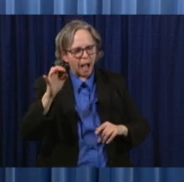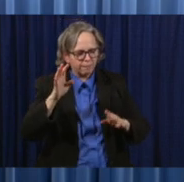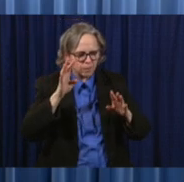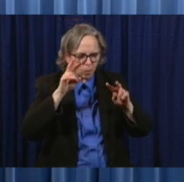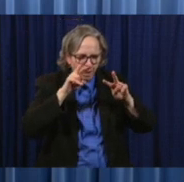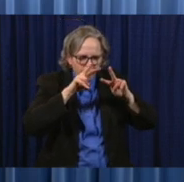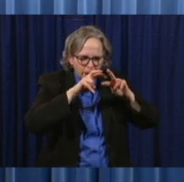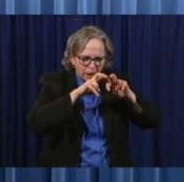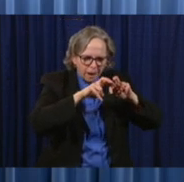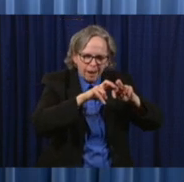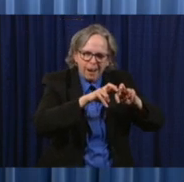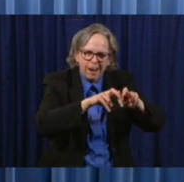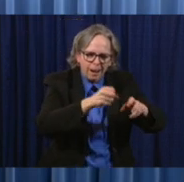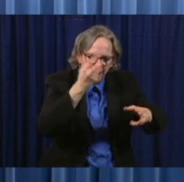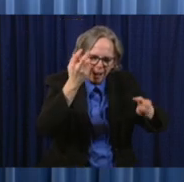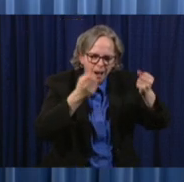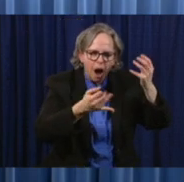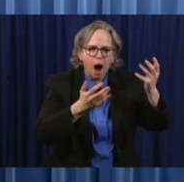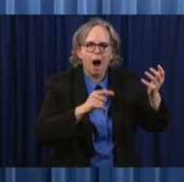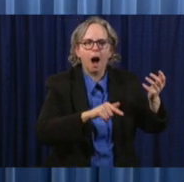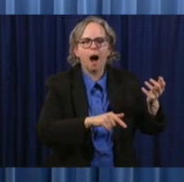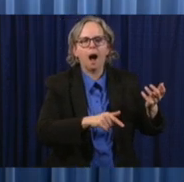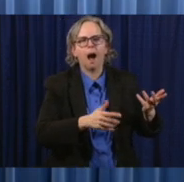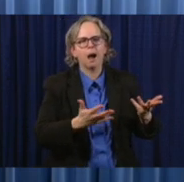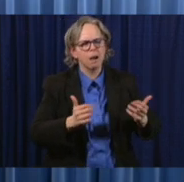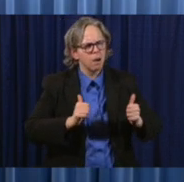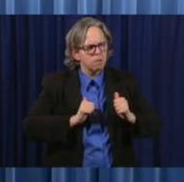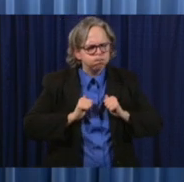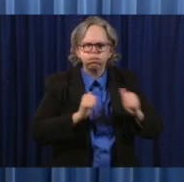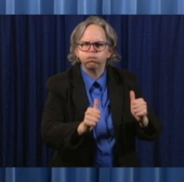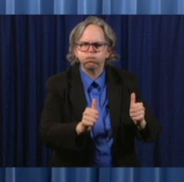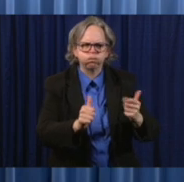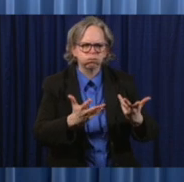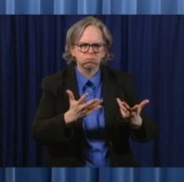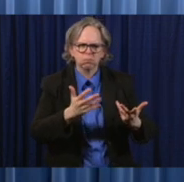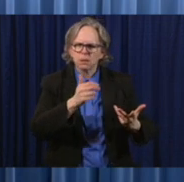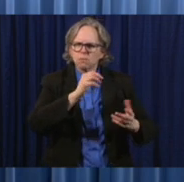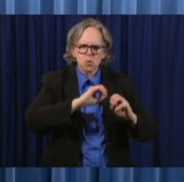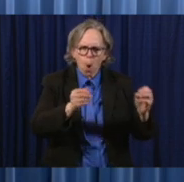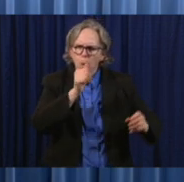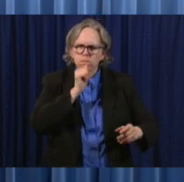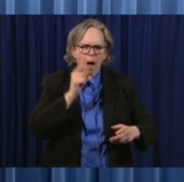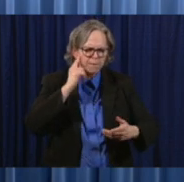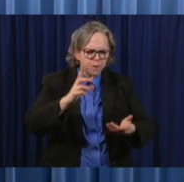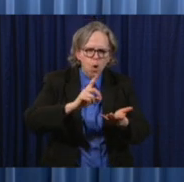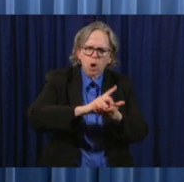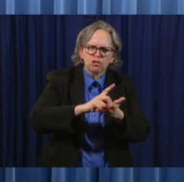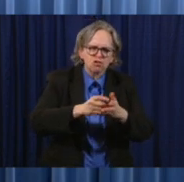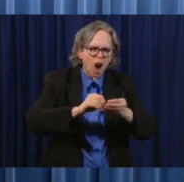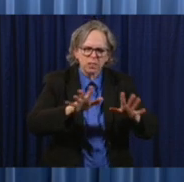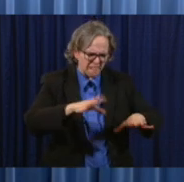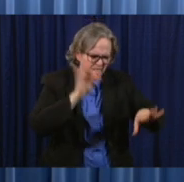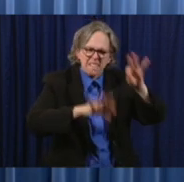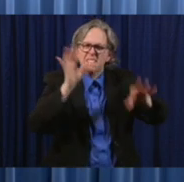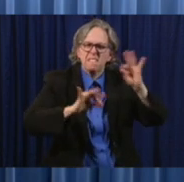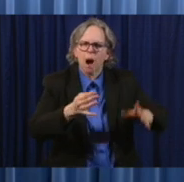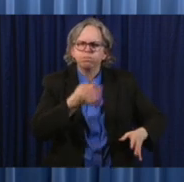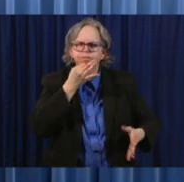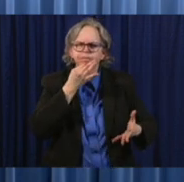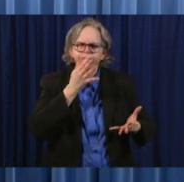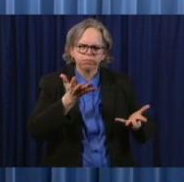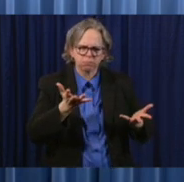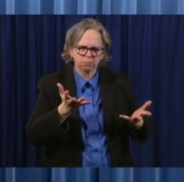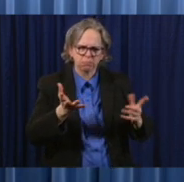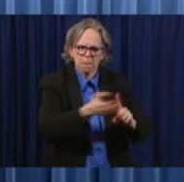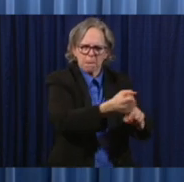administration. They're not tolerating drugs, so they're going out and they're going after it. And so because they have more cases does not mean that they have more